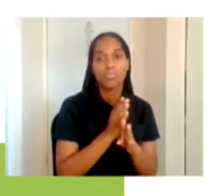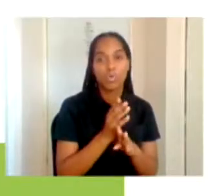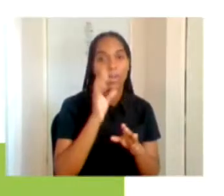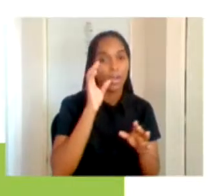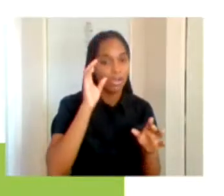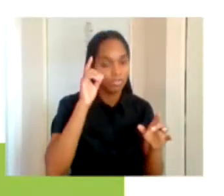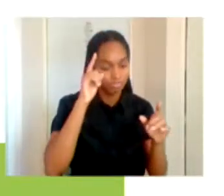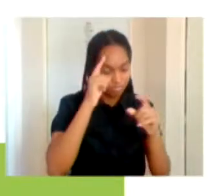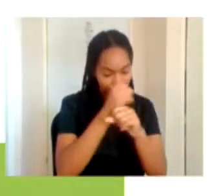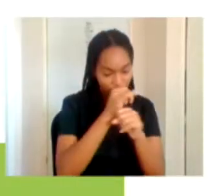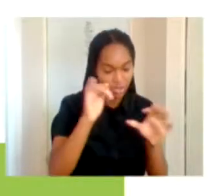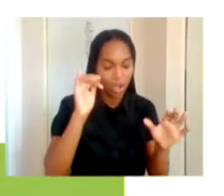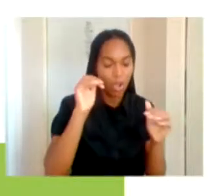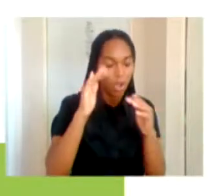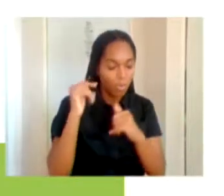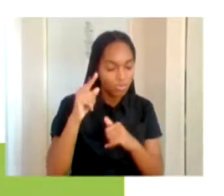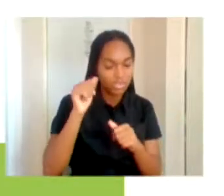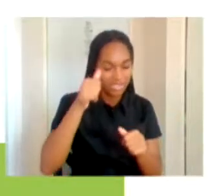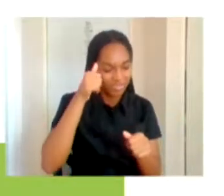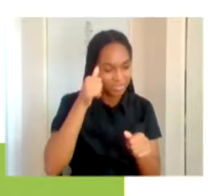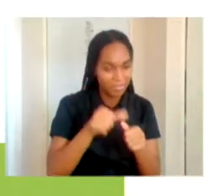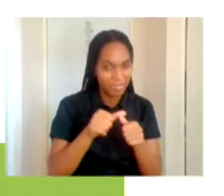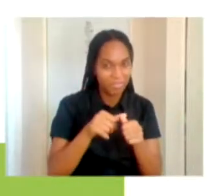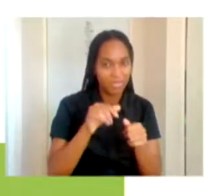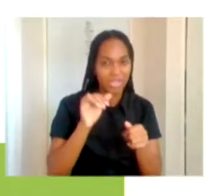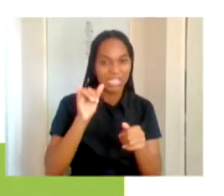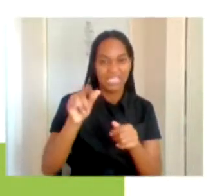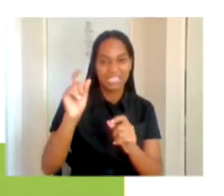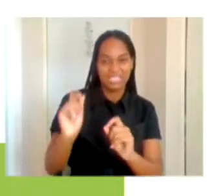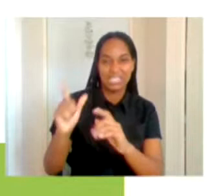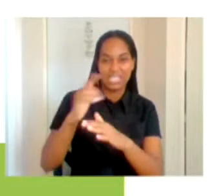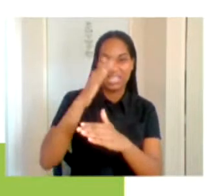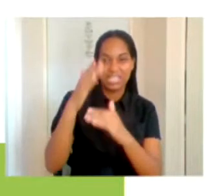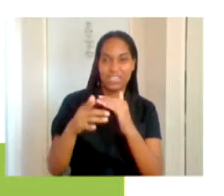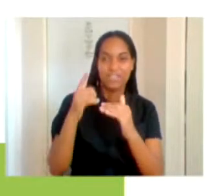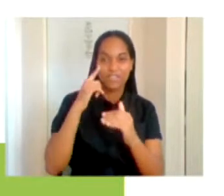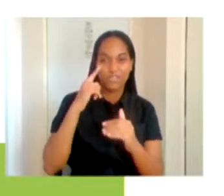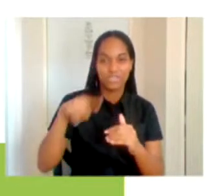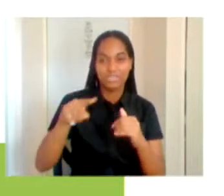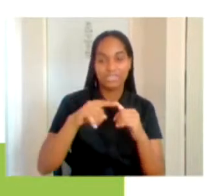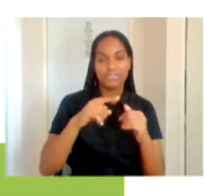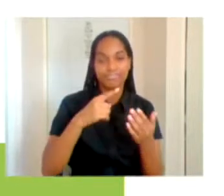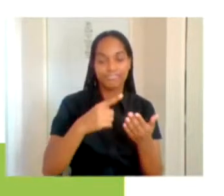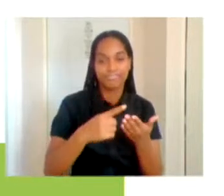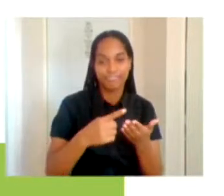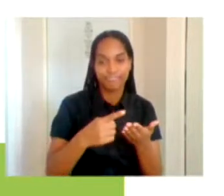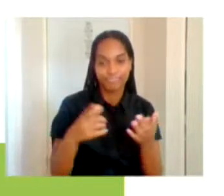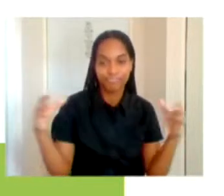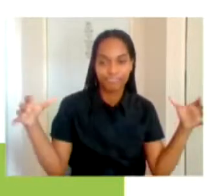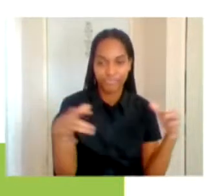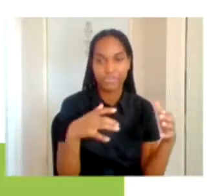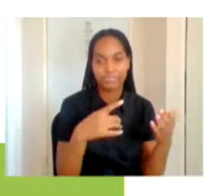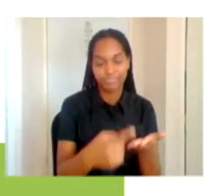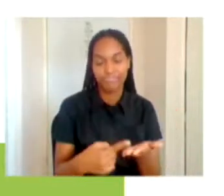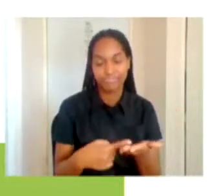can remember, at least for this slide at the end of this seminar. Thank you. Any questions? No?